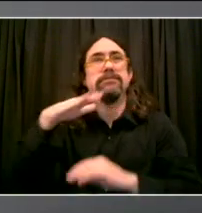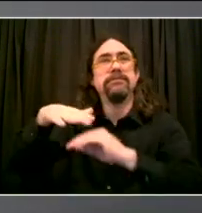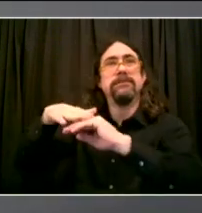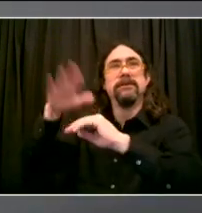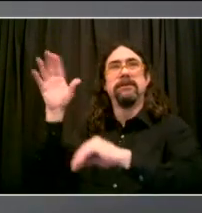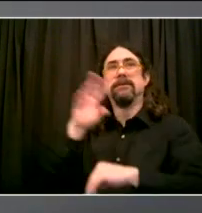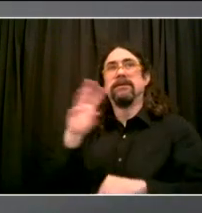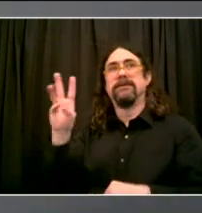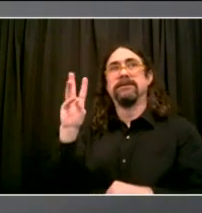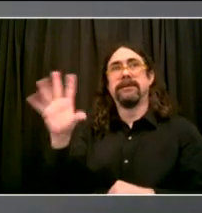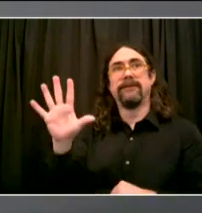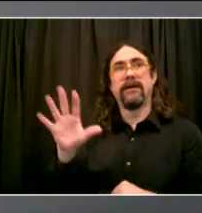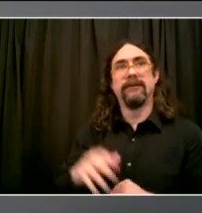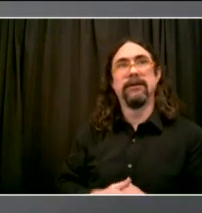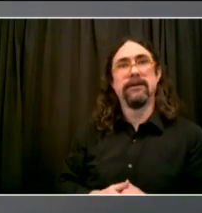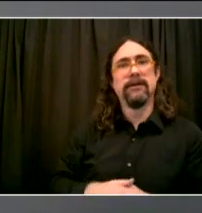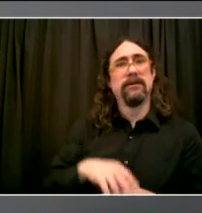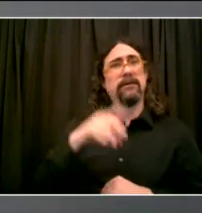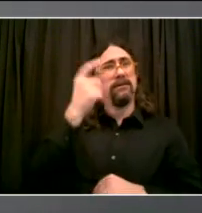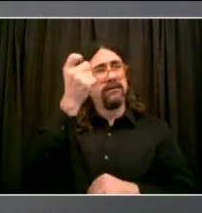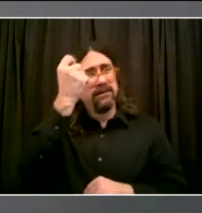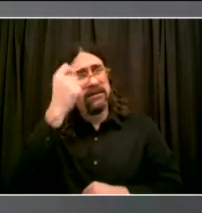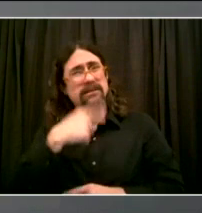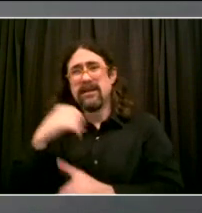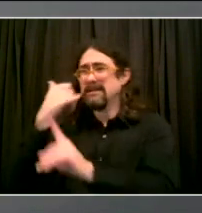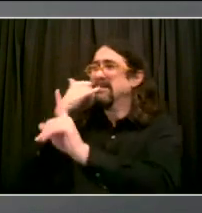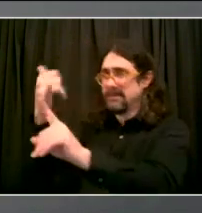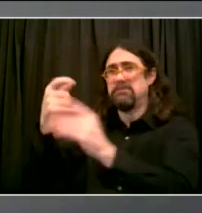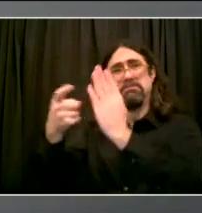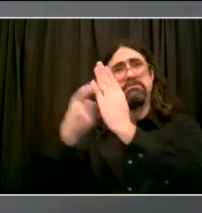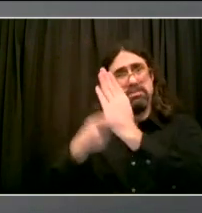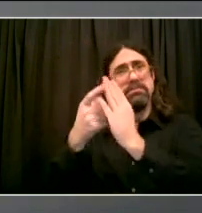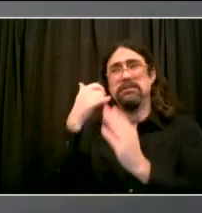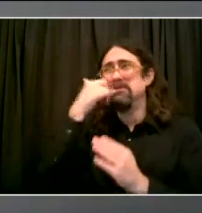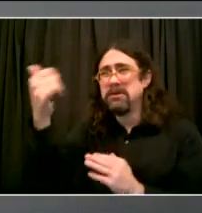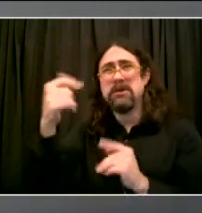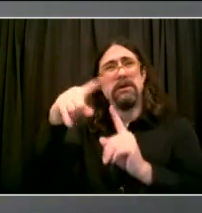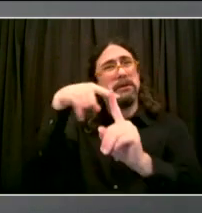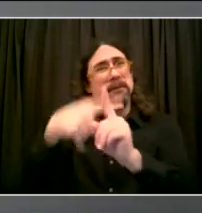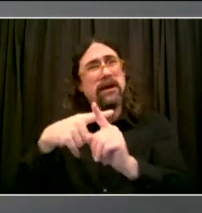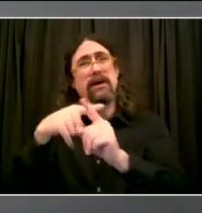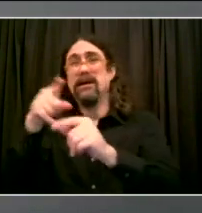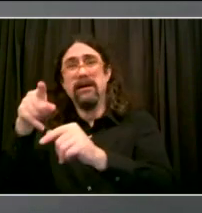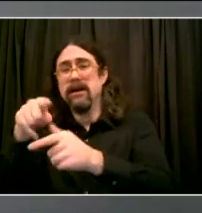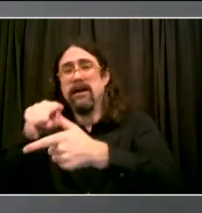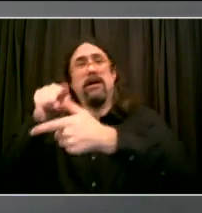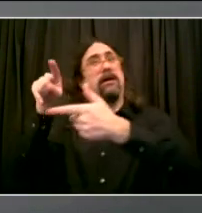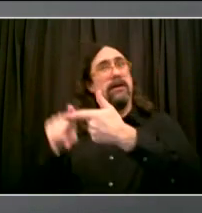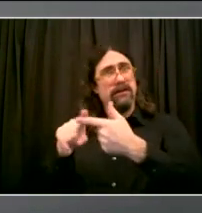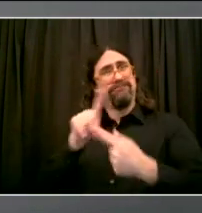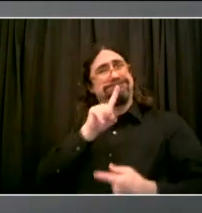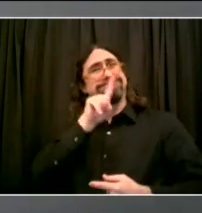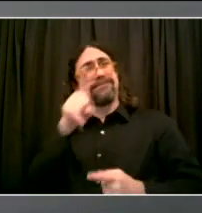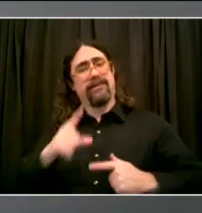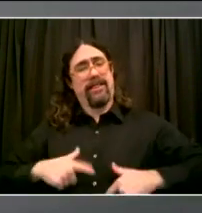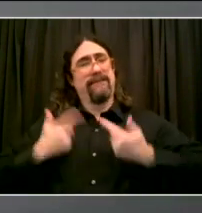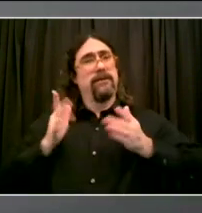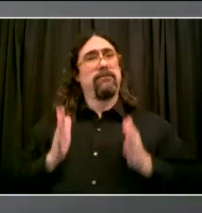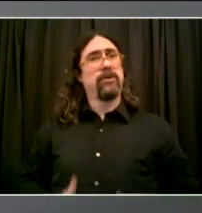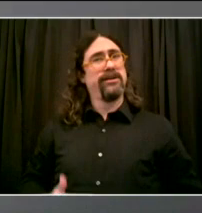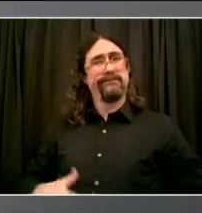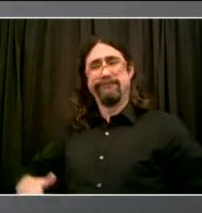we're addressing the disparities that have been so troubling in this pandemic. Thank you. Thank you very much. Go ahead, Henry.